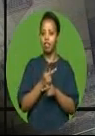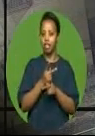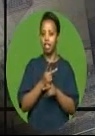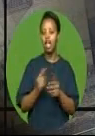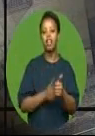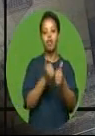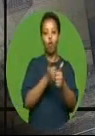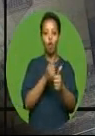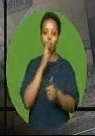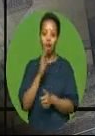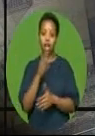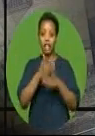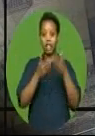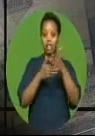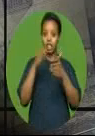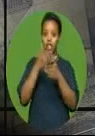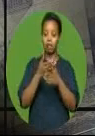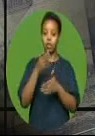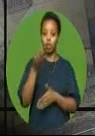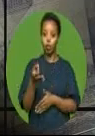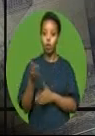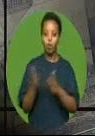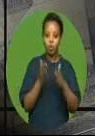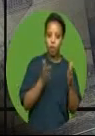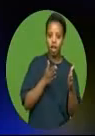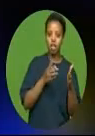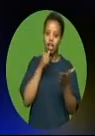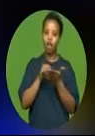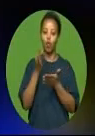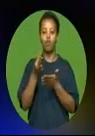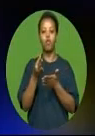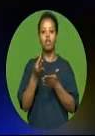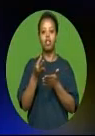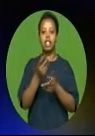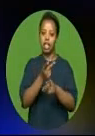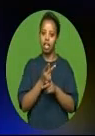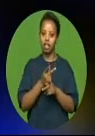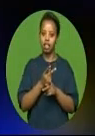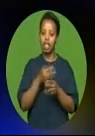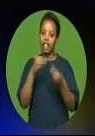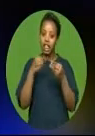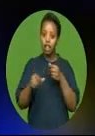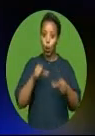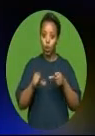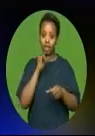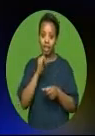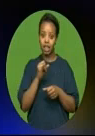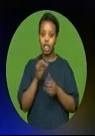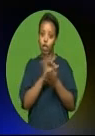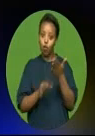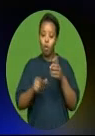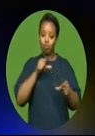The following are the steps of preparing letter of credit. Sales contract is the formal